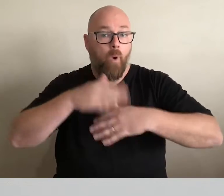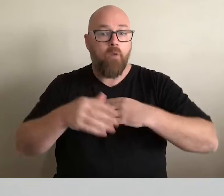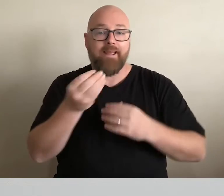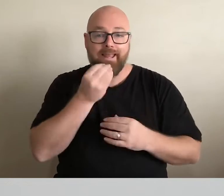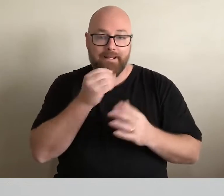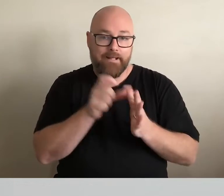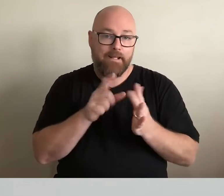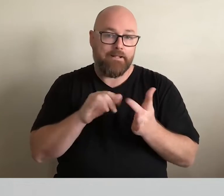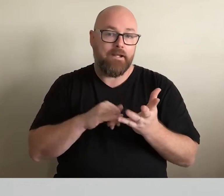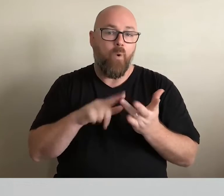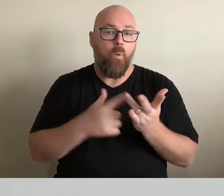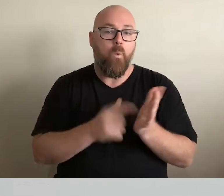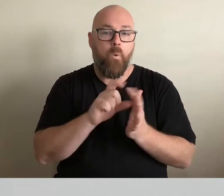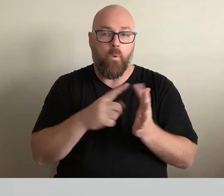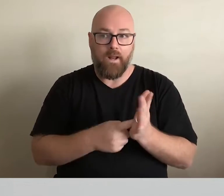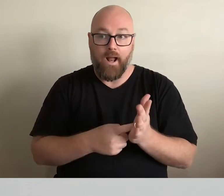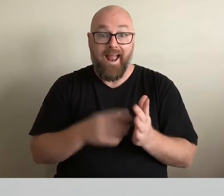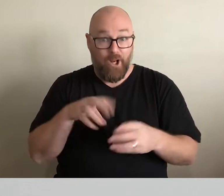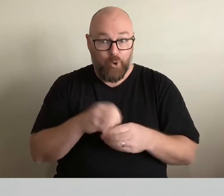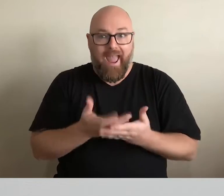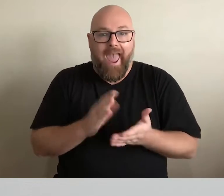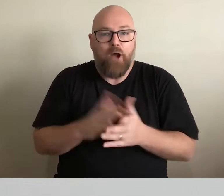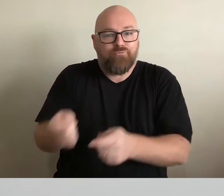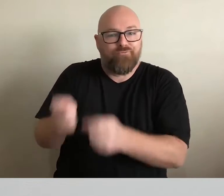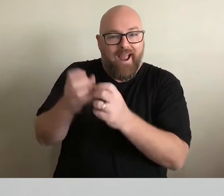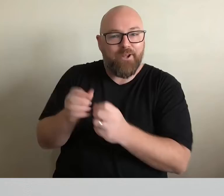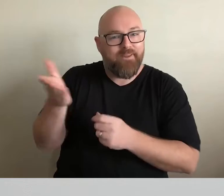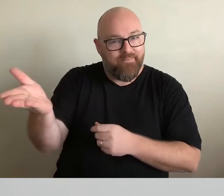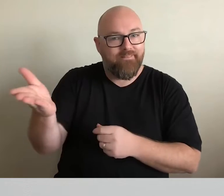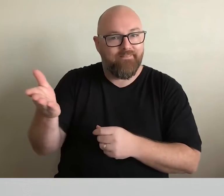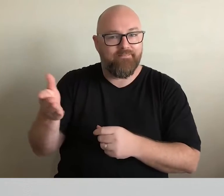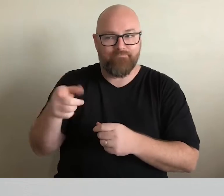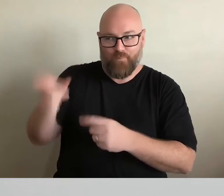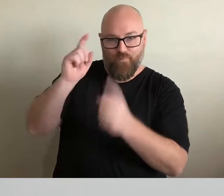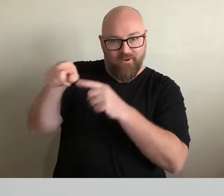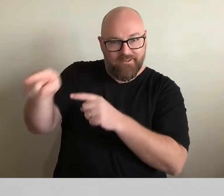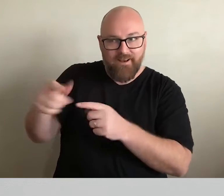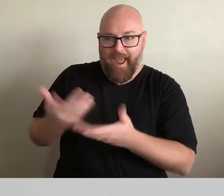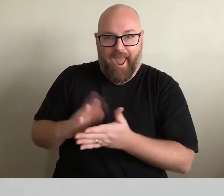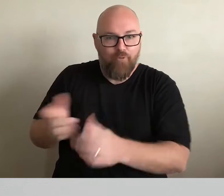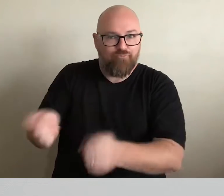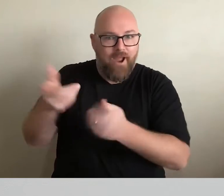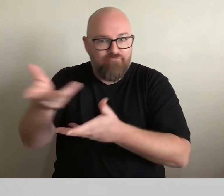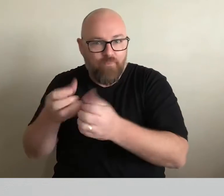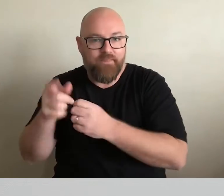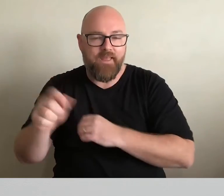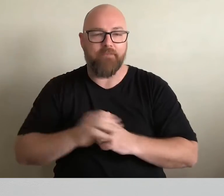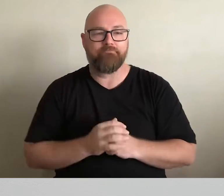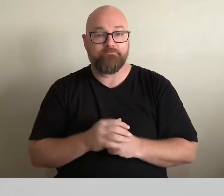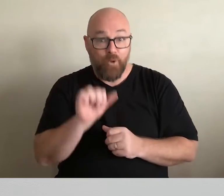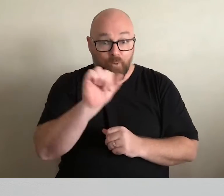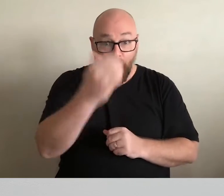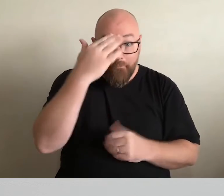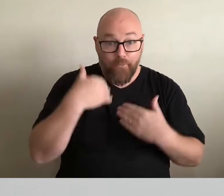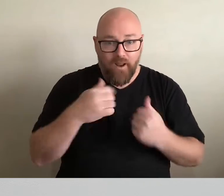eating disorders, including how to approach having conversations with those you're worried about. Your mental health is important. Some